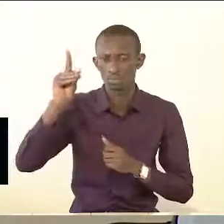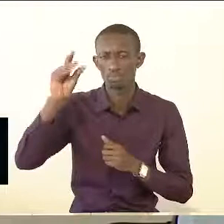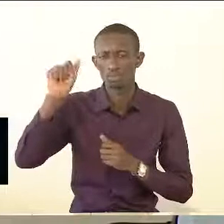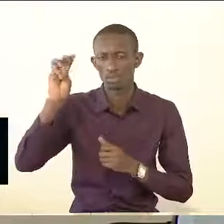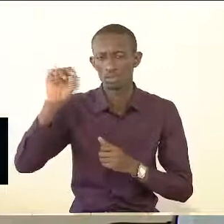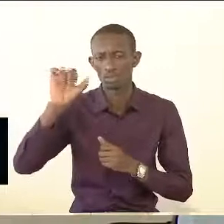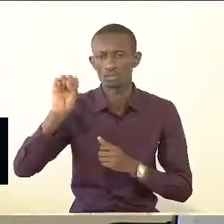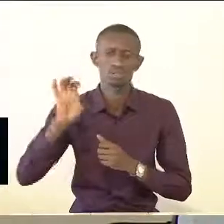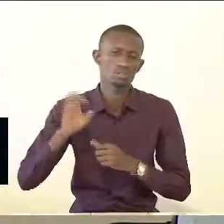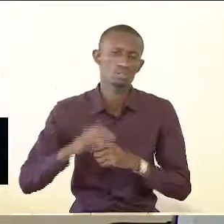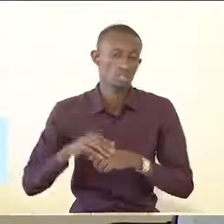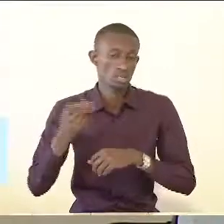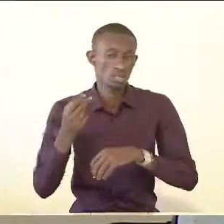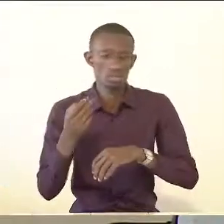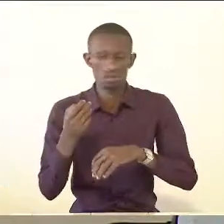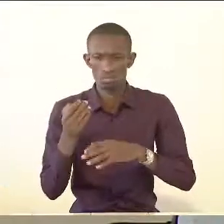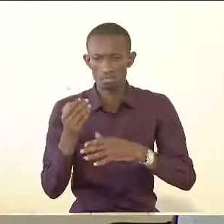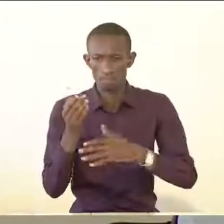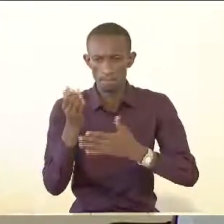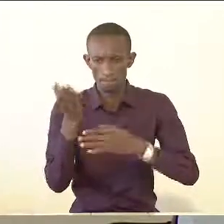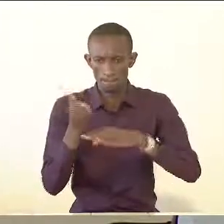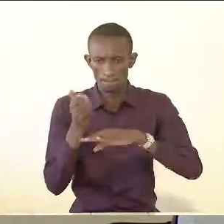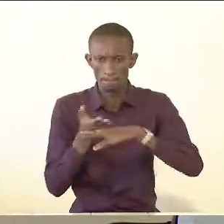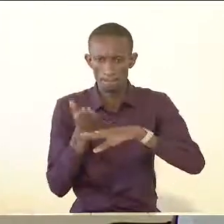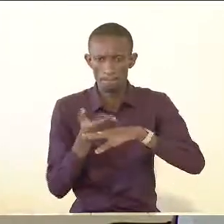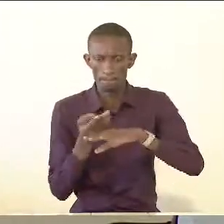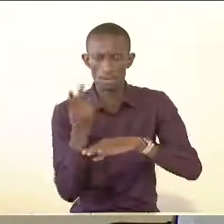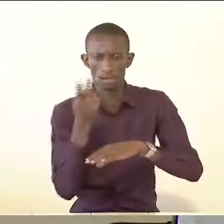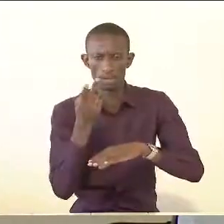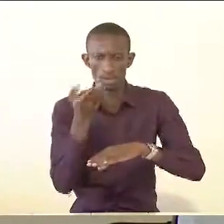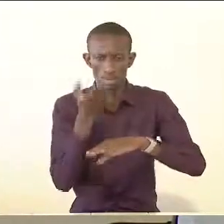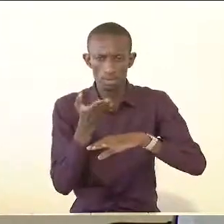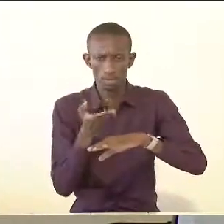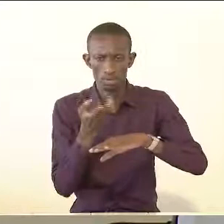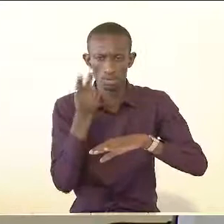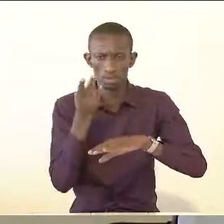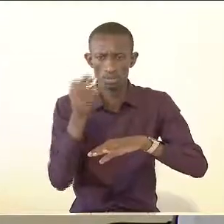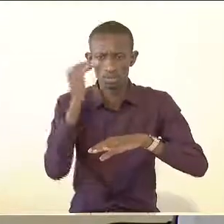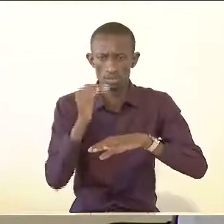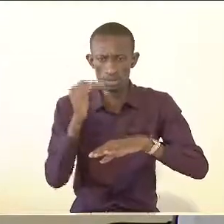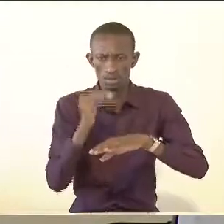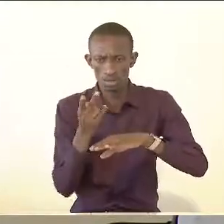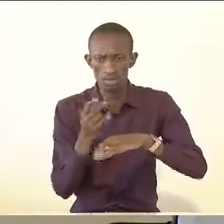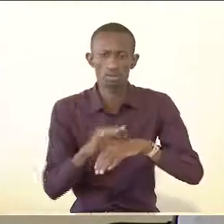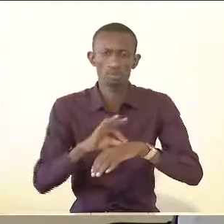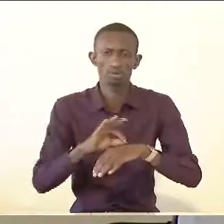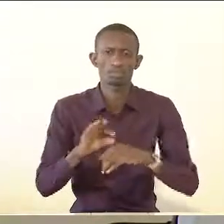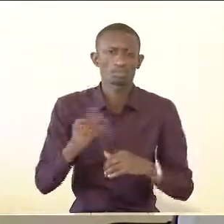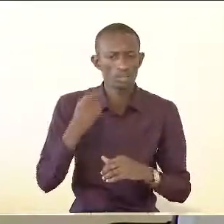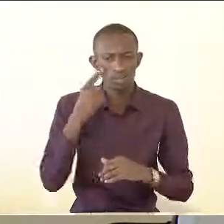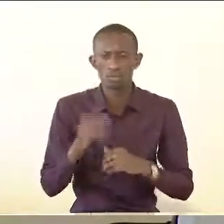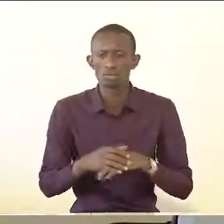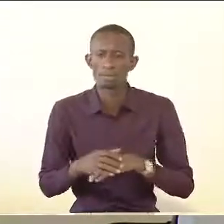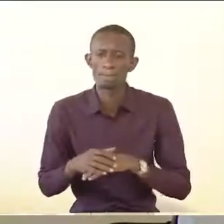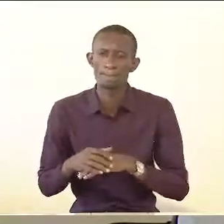of the skin. We mentioned the internal structure of the skin. And we try to make